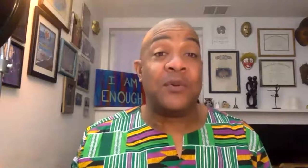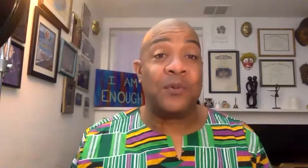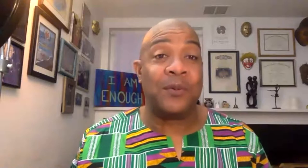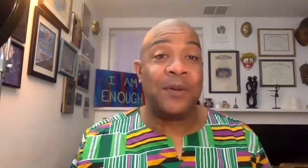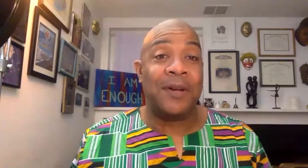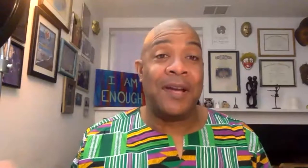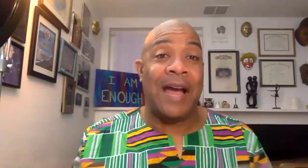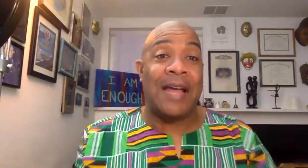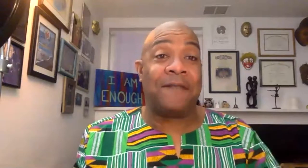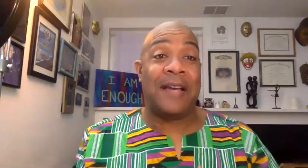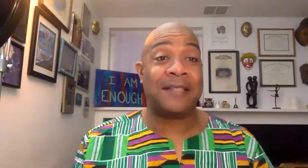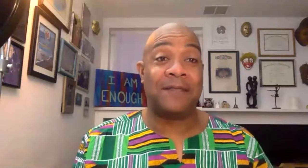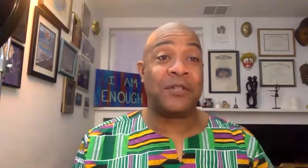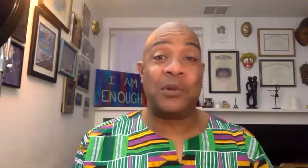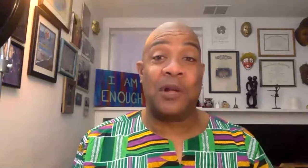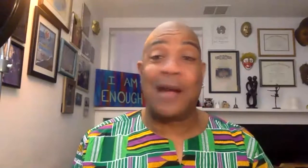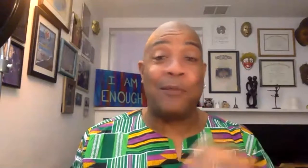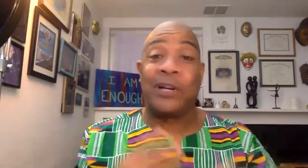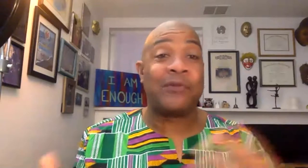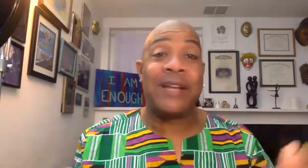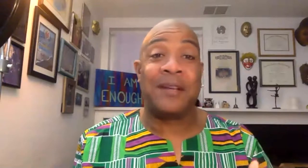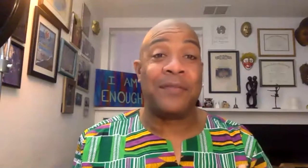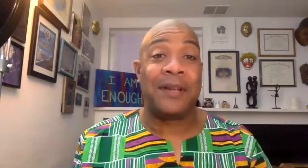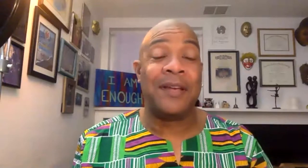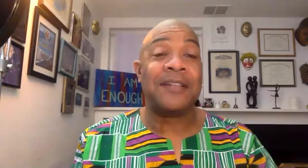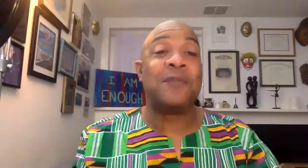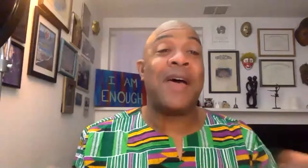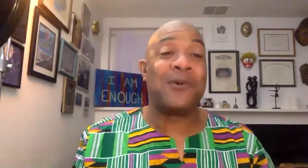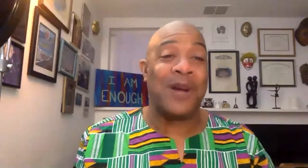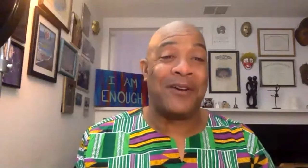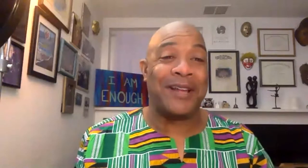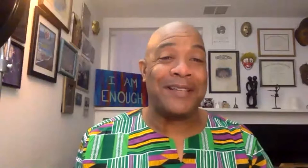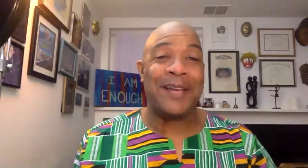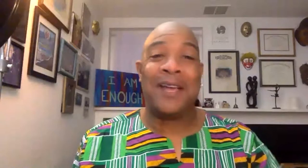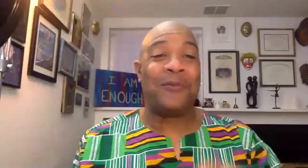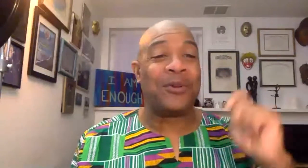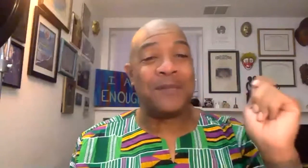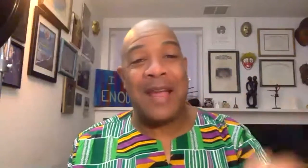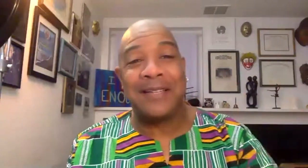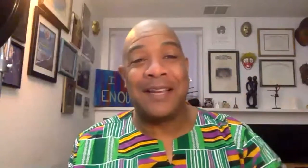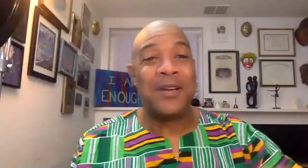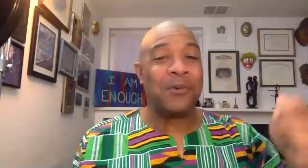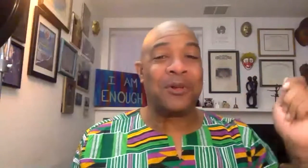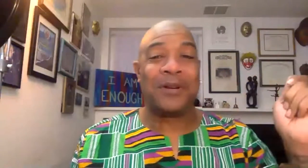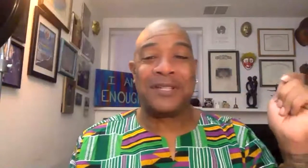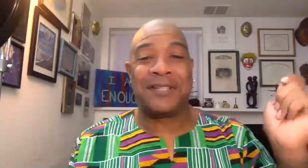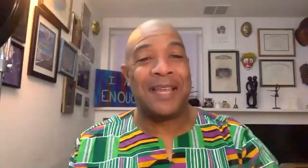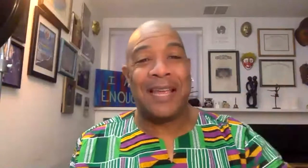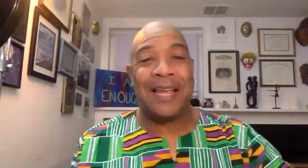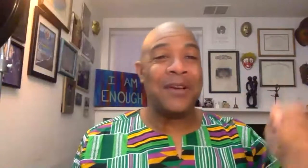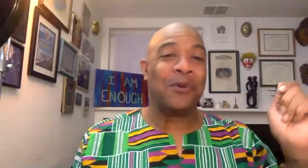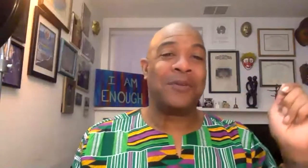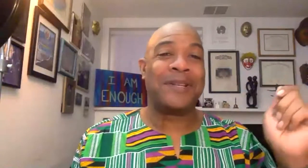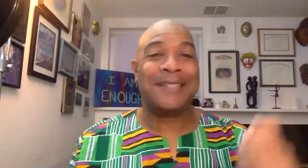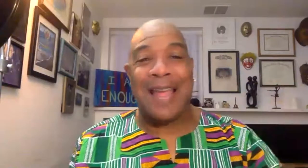do. If I sit for too long, I'm going to create something. Doesn't matter where it is, whether it's painting, whether it's